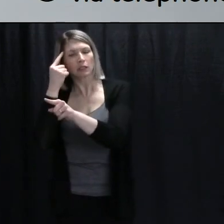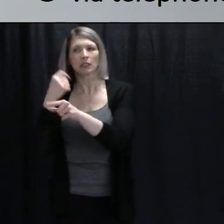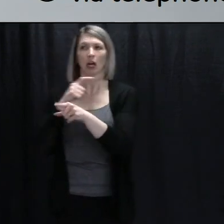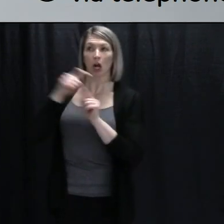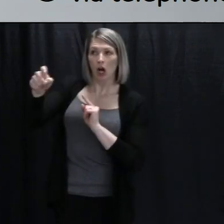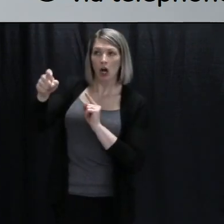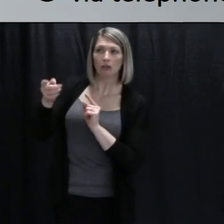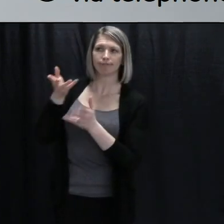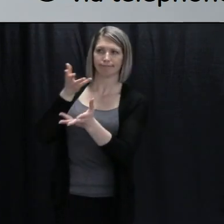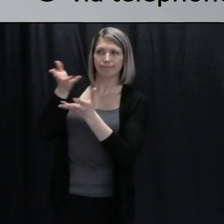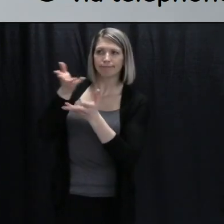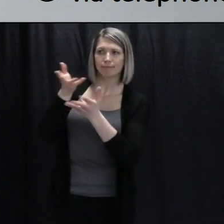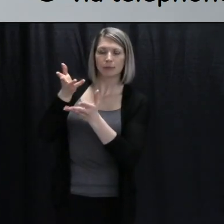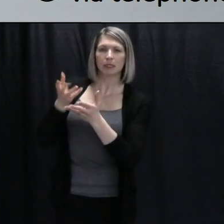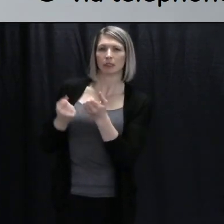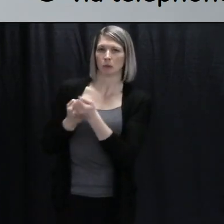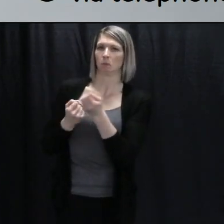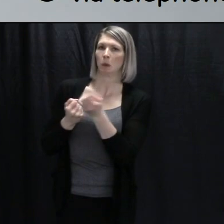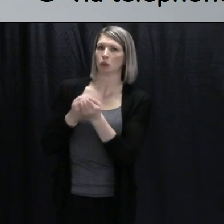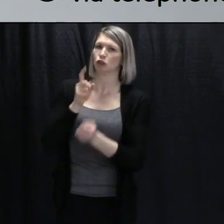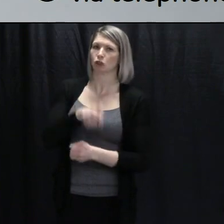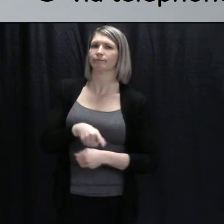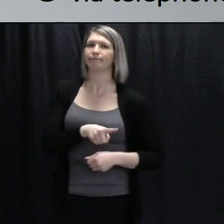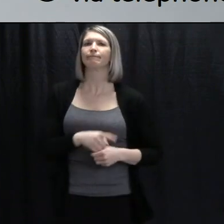it has to be on a case-by-case basis.